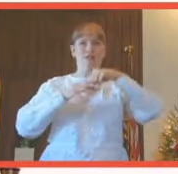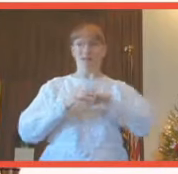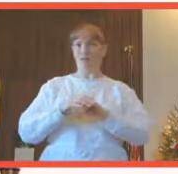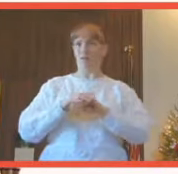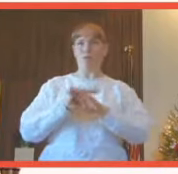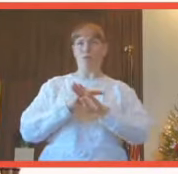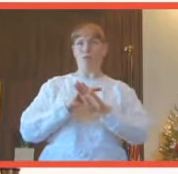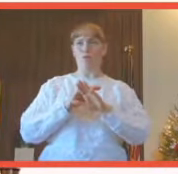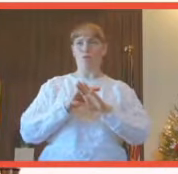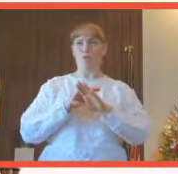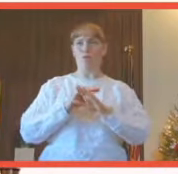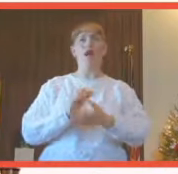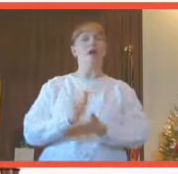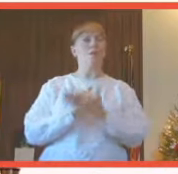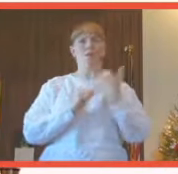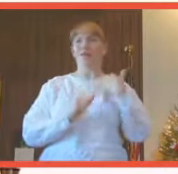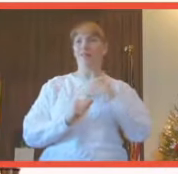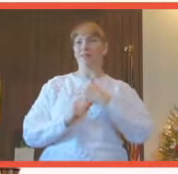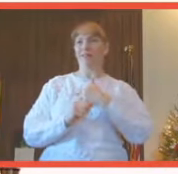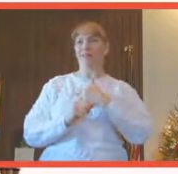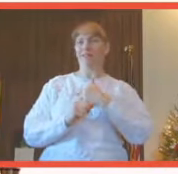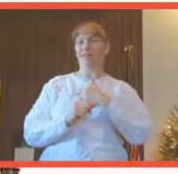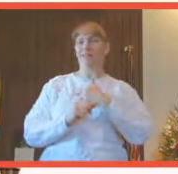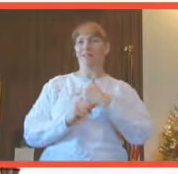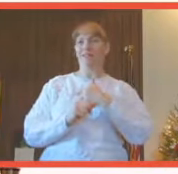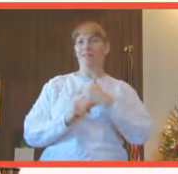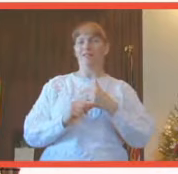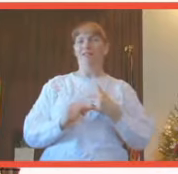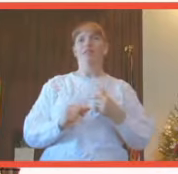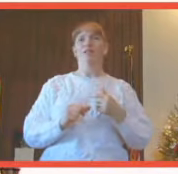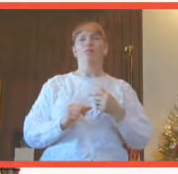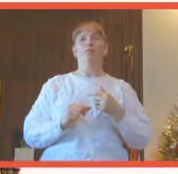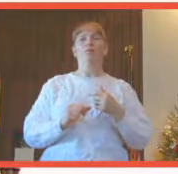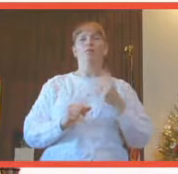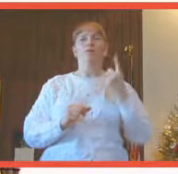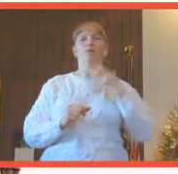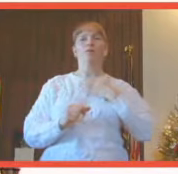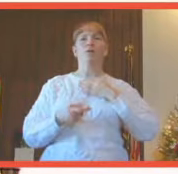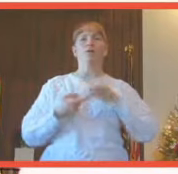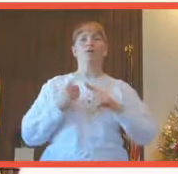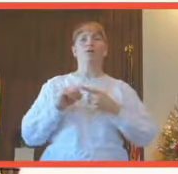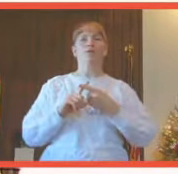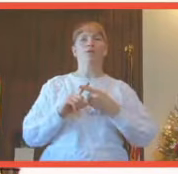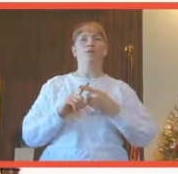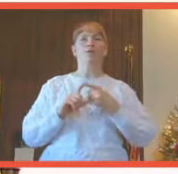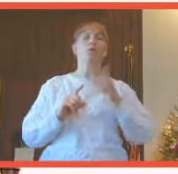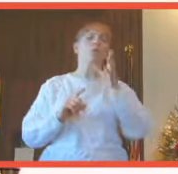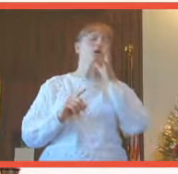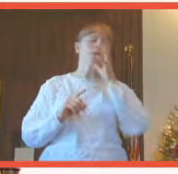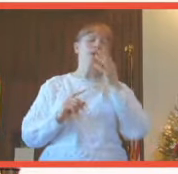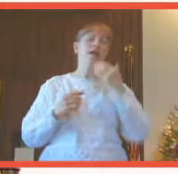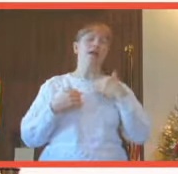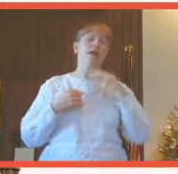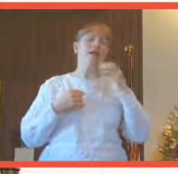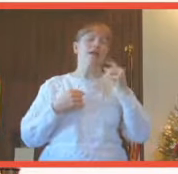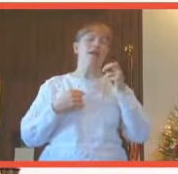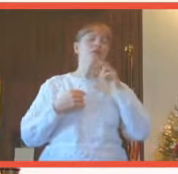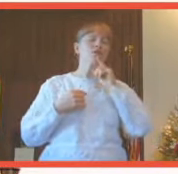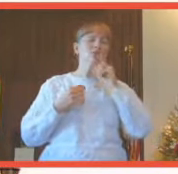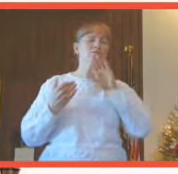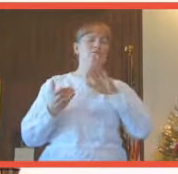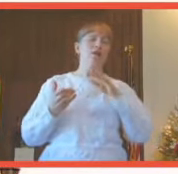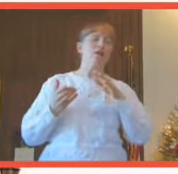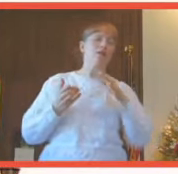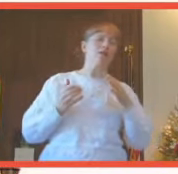into, that will help us. A friend of mine whose mother was dying of cancer